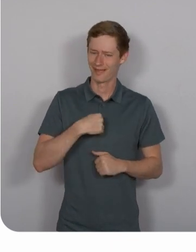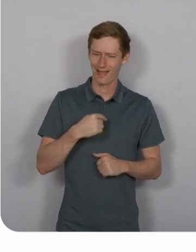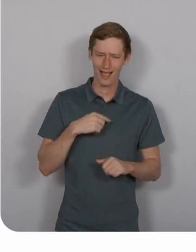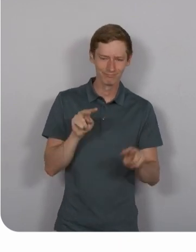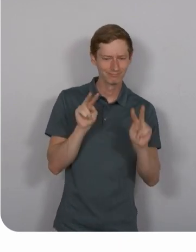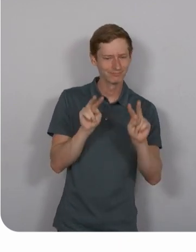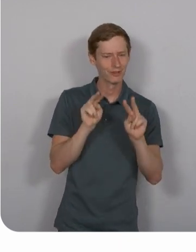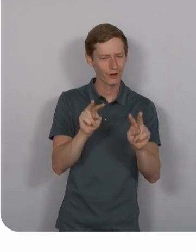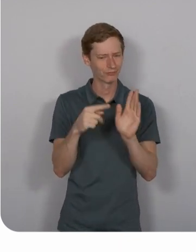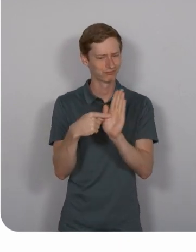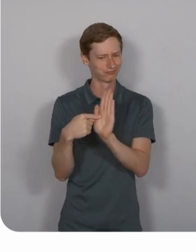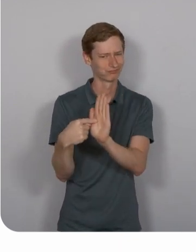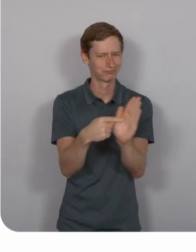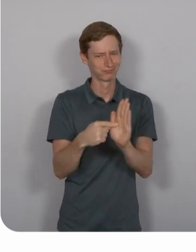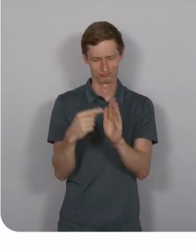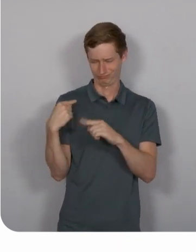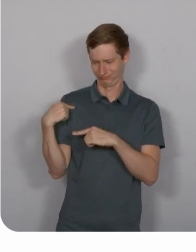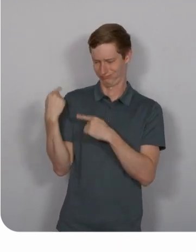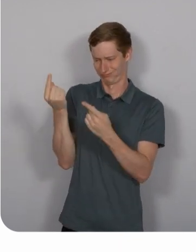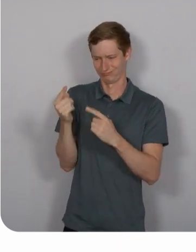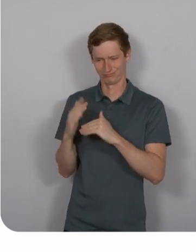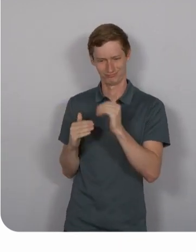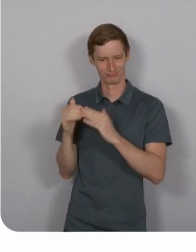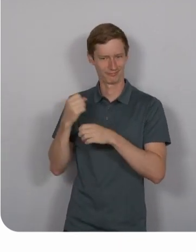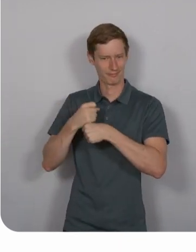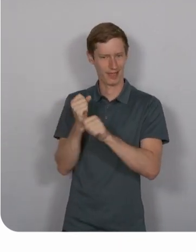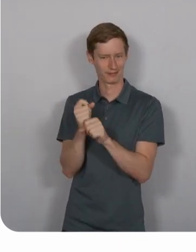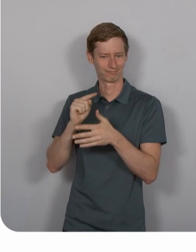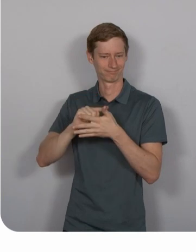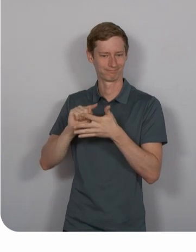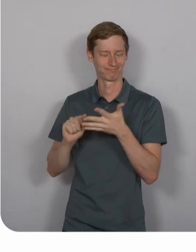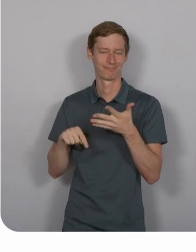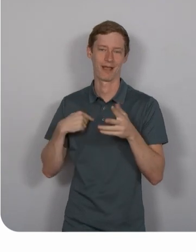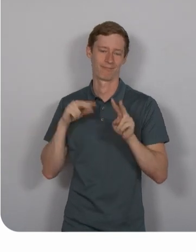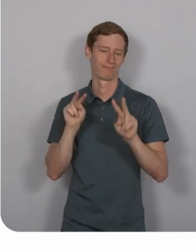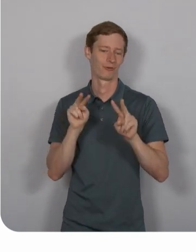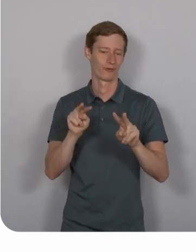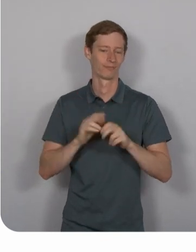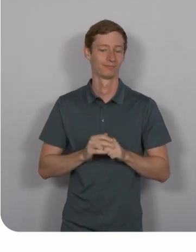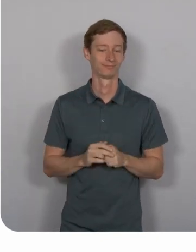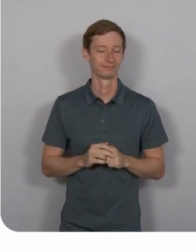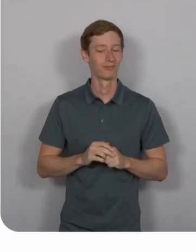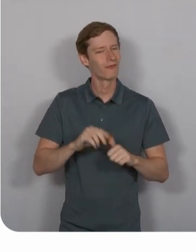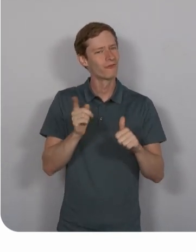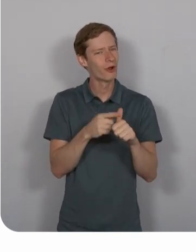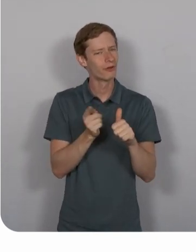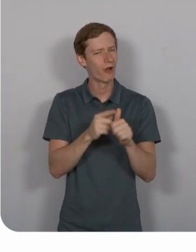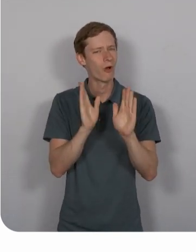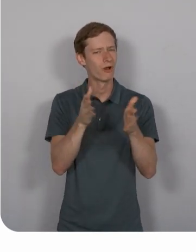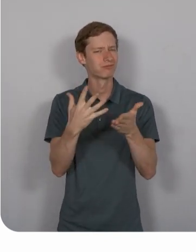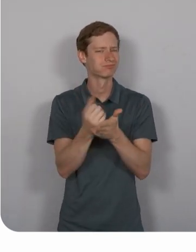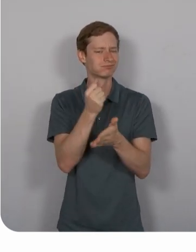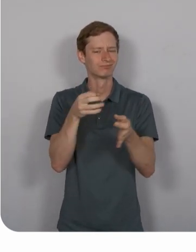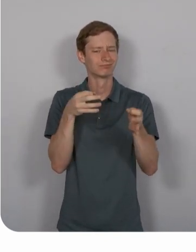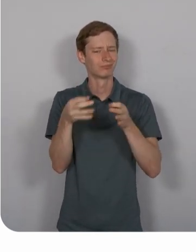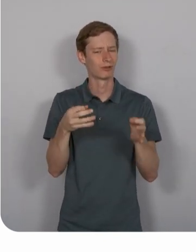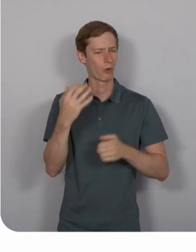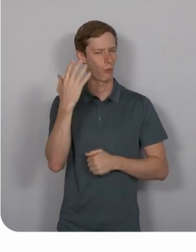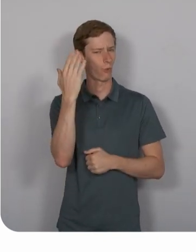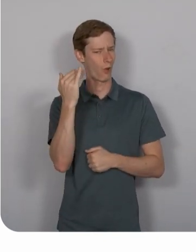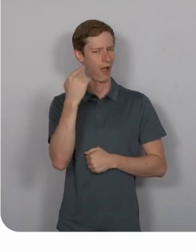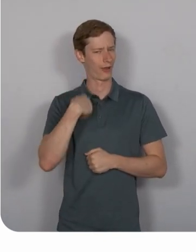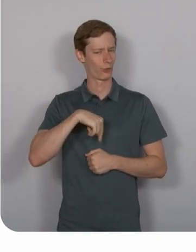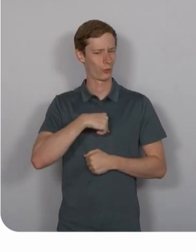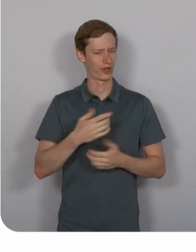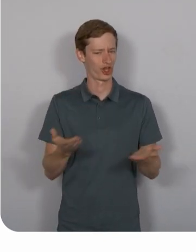experiences. So we've been in the lab for a while, and I'm really looking forward to showing you what we've been building. But first, I just want to take a moment